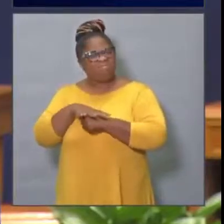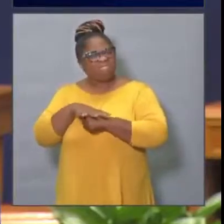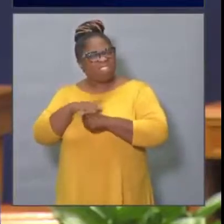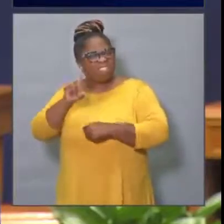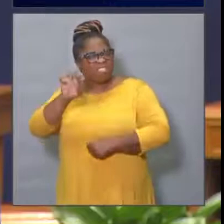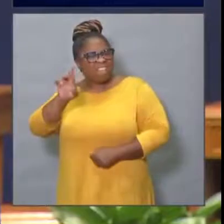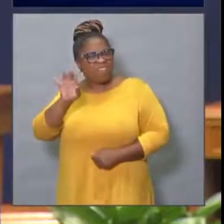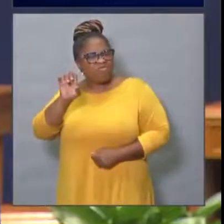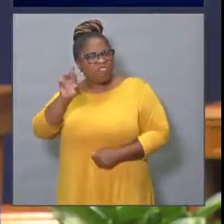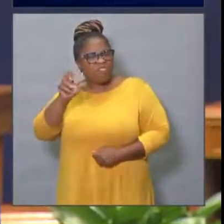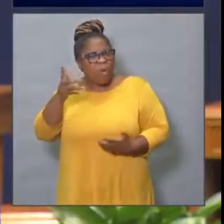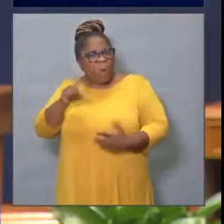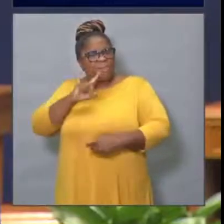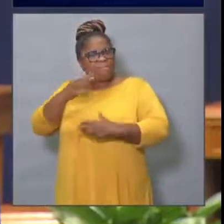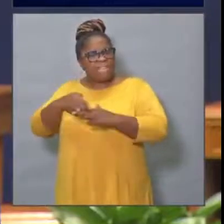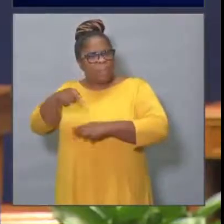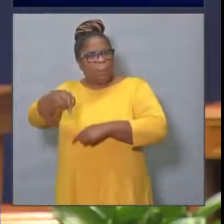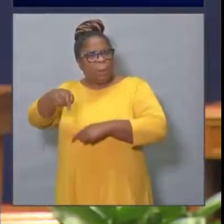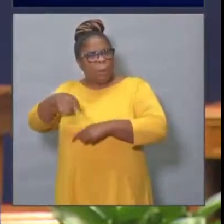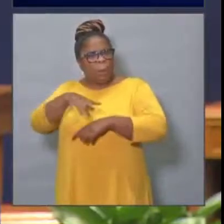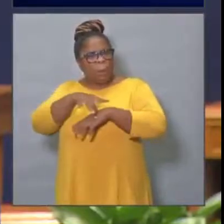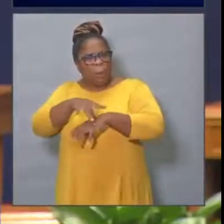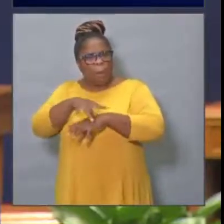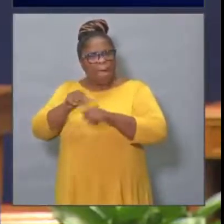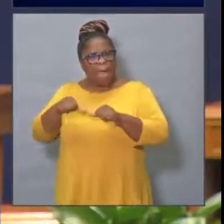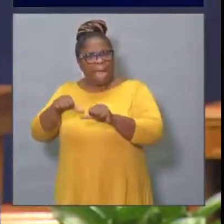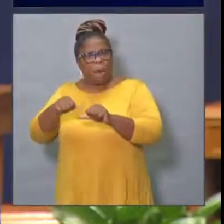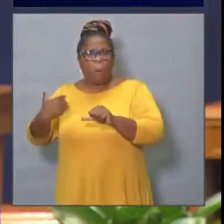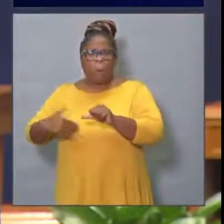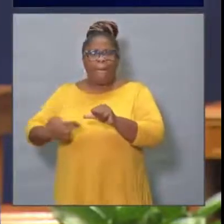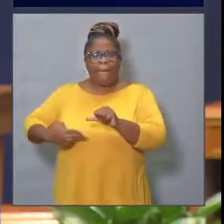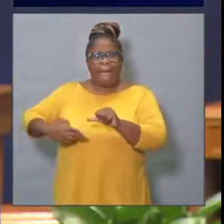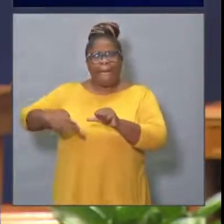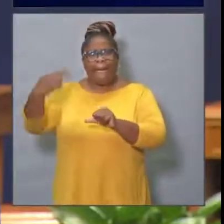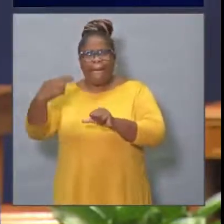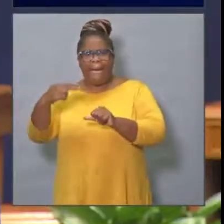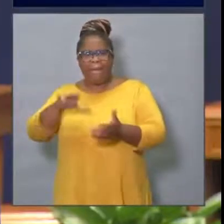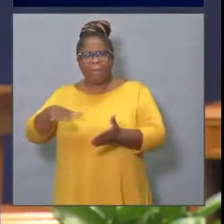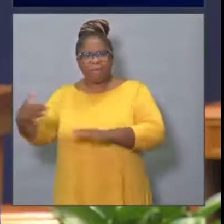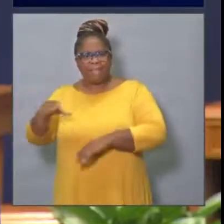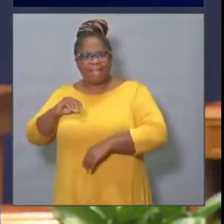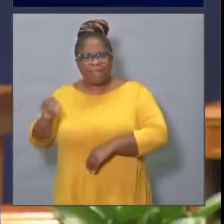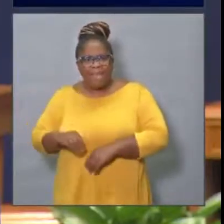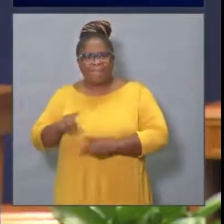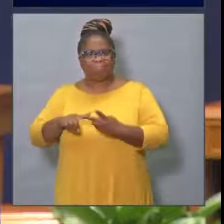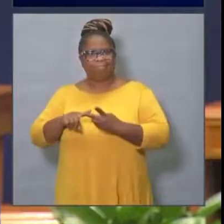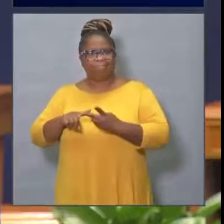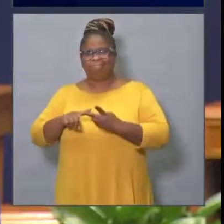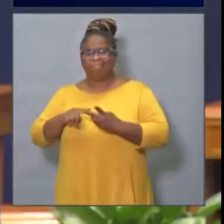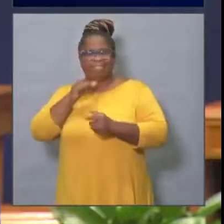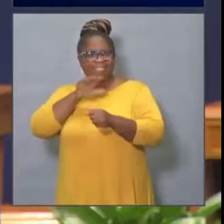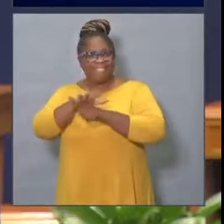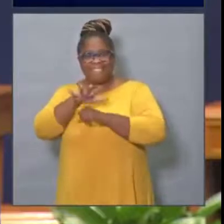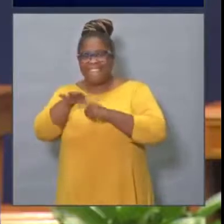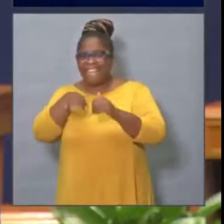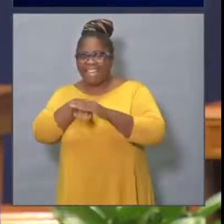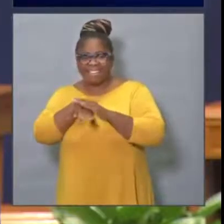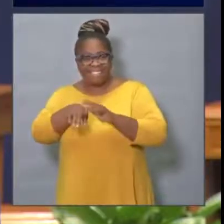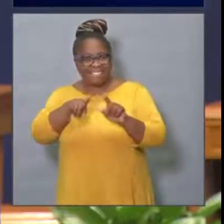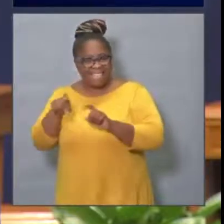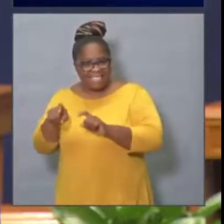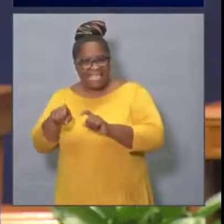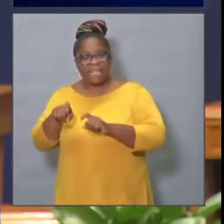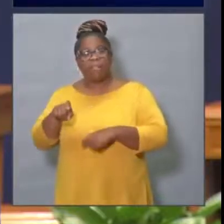have disproportionately high mortality rates, have documented low access to testing, and have documented high